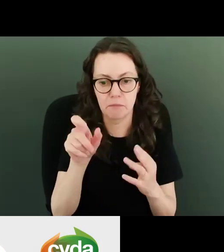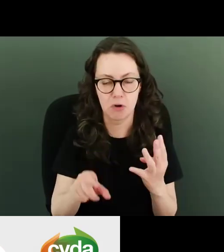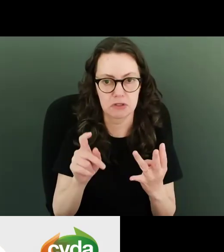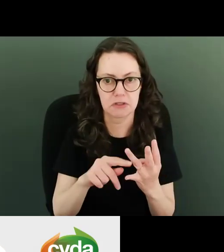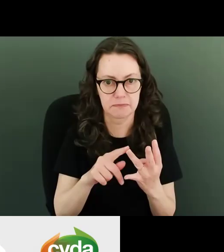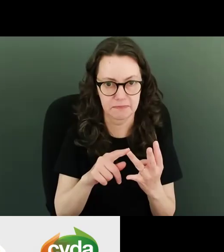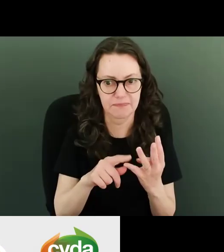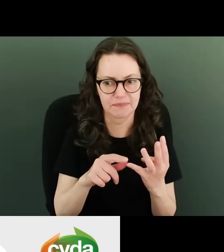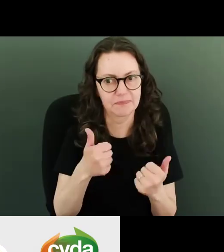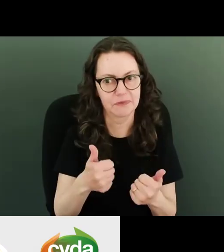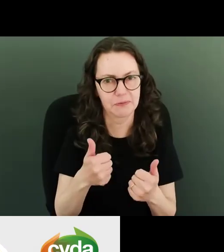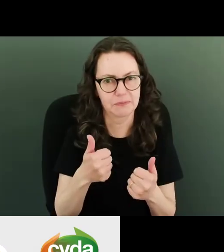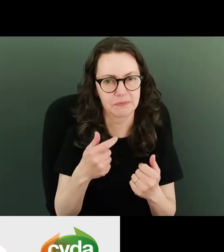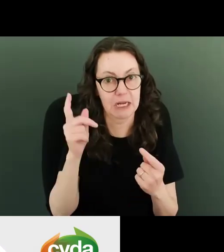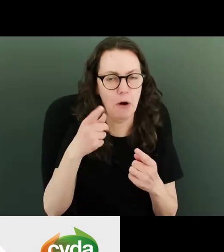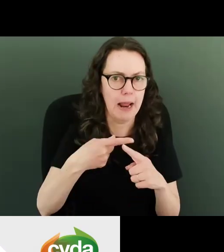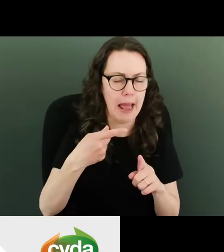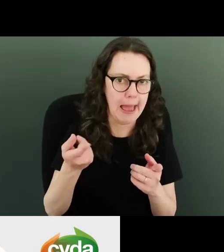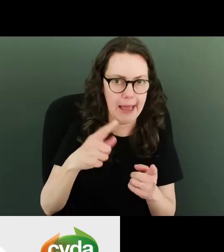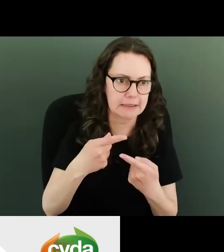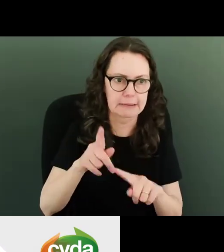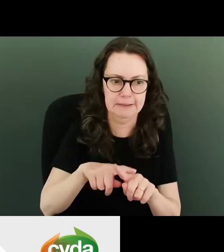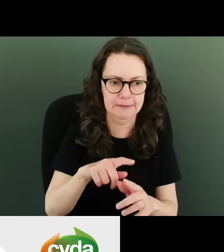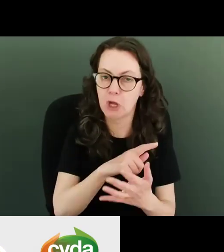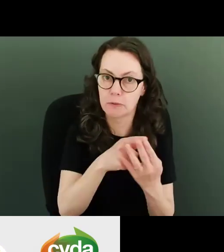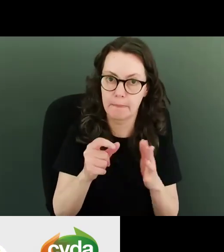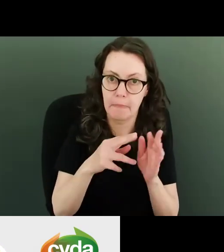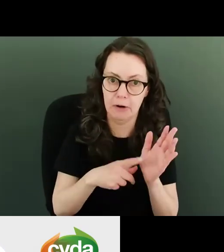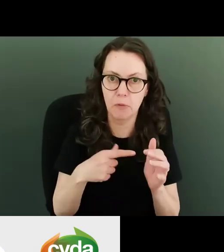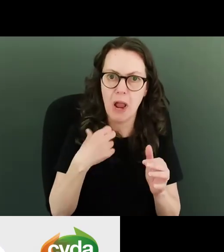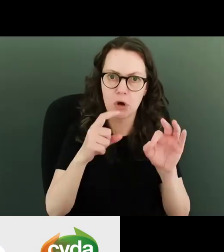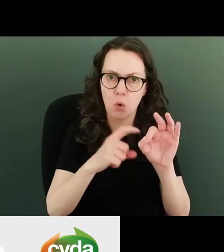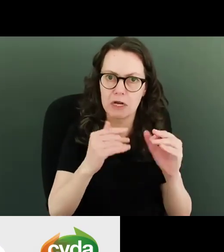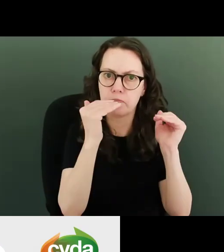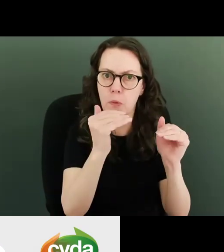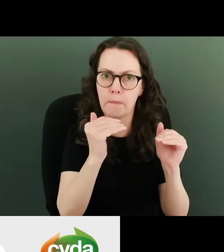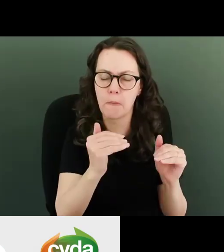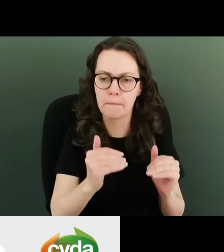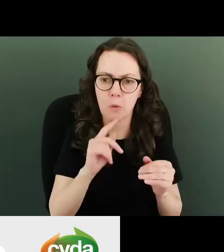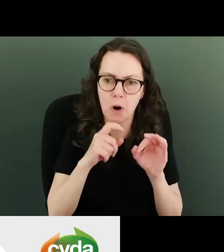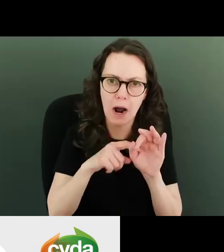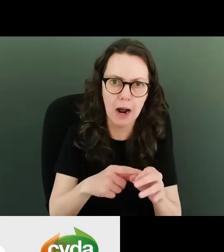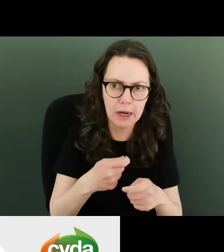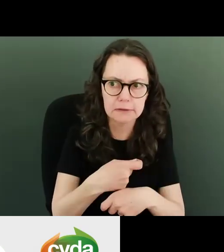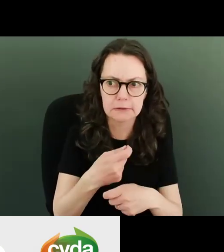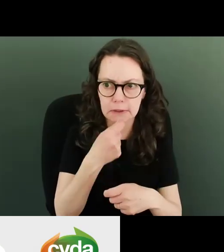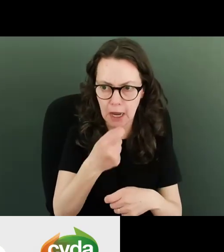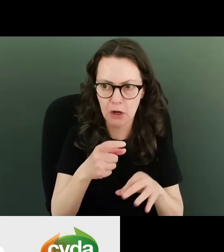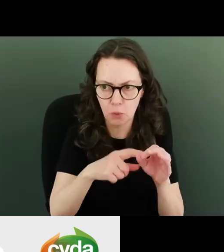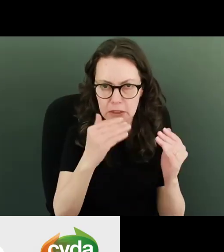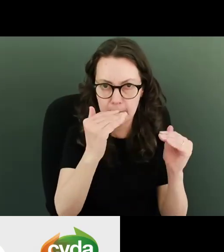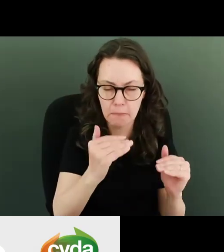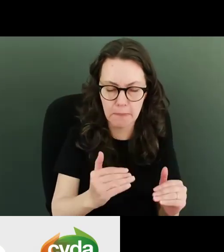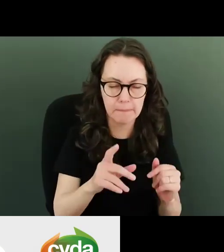members, which we're really excited to have you all here today. We've got some set questions that we're going to go through in the lived experience